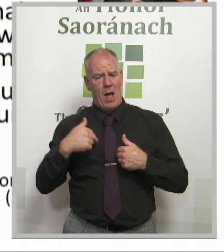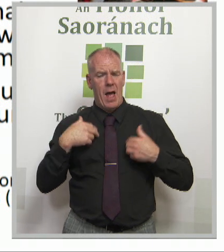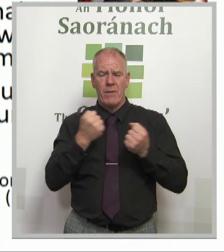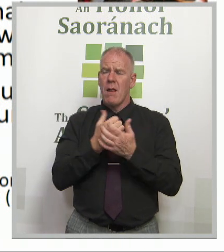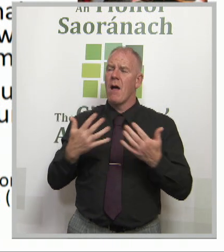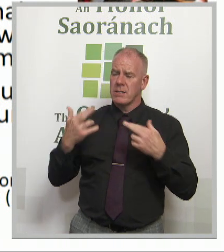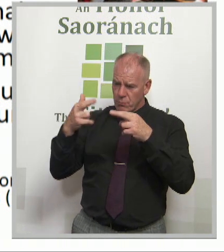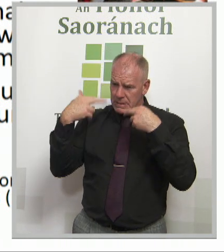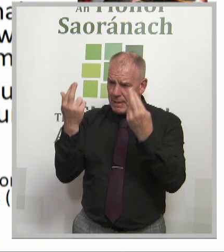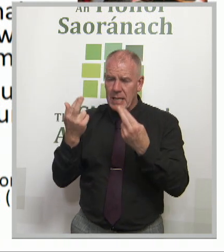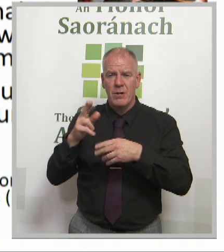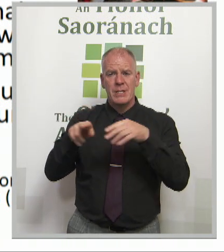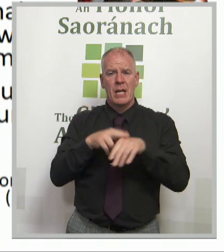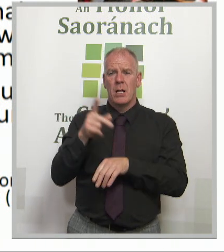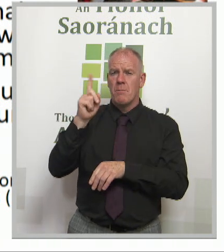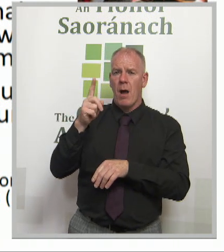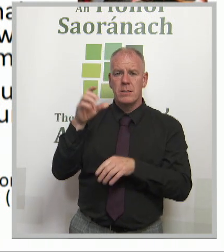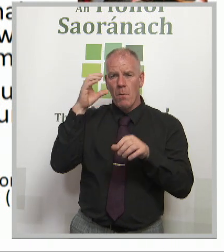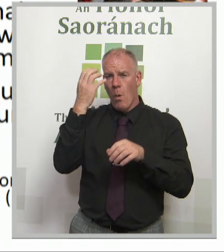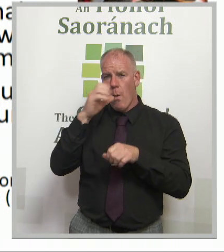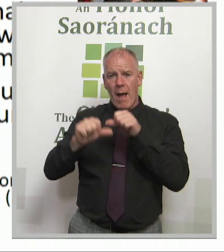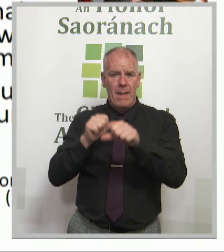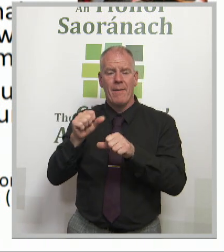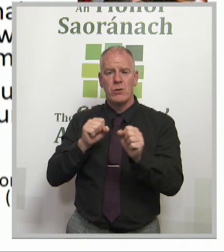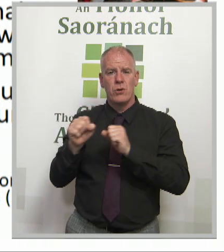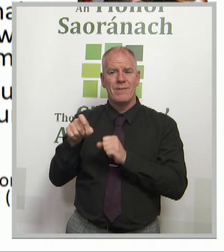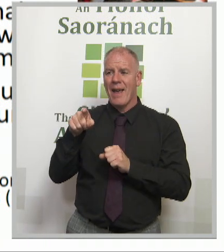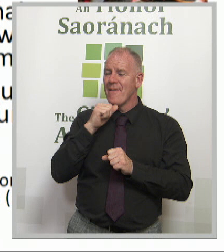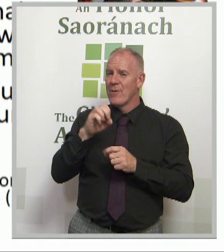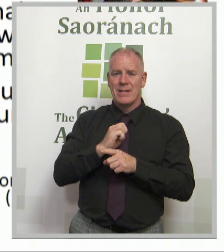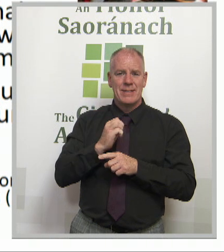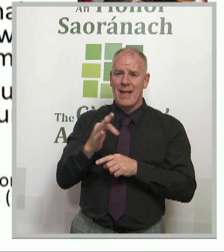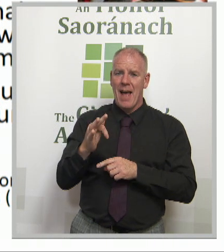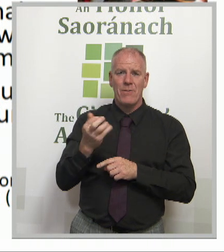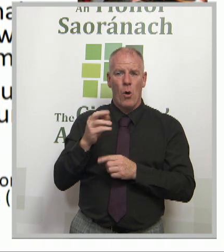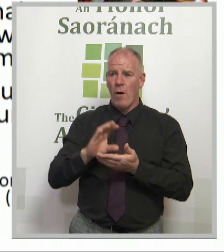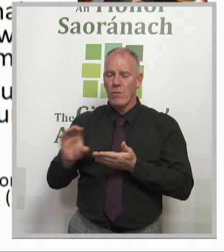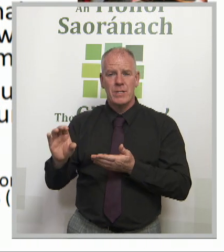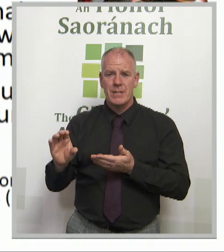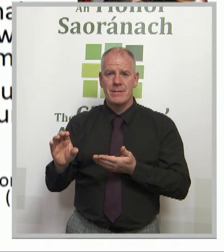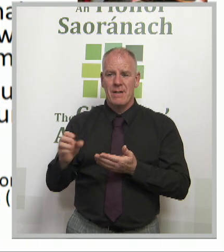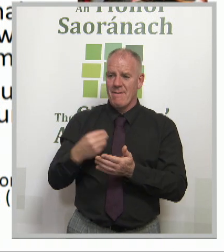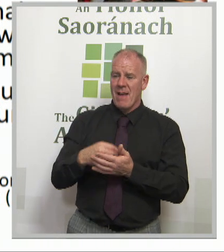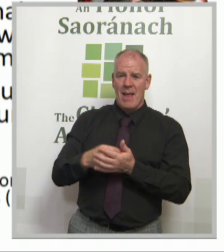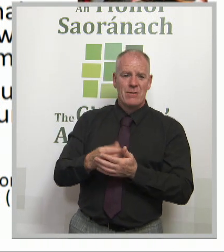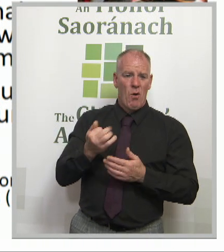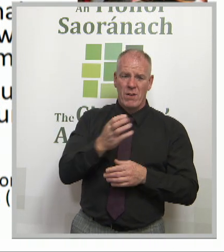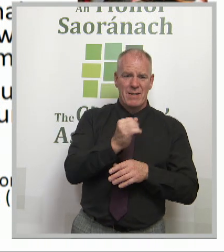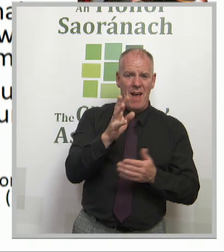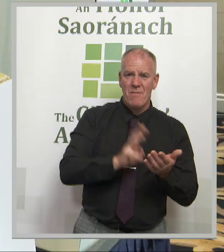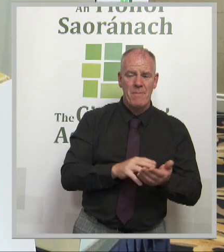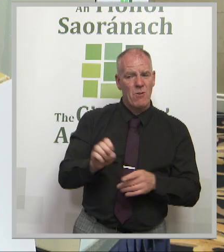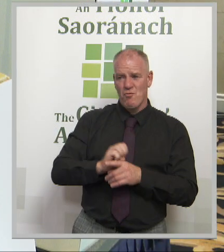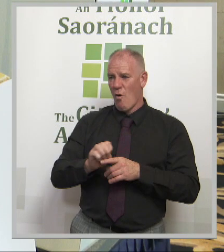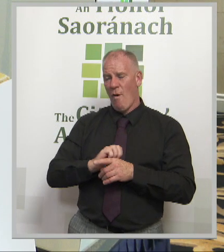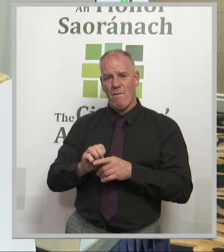National Parks and Wildlife Service, but they were not given the resources to do the job, the human resources, the financial resources. They